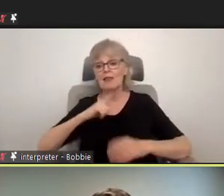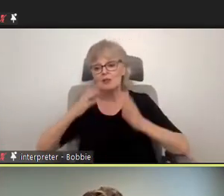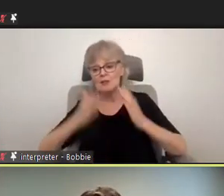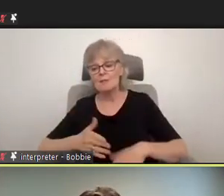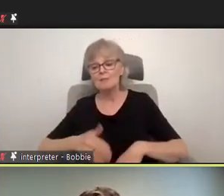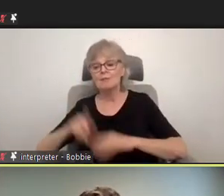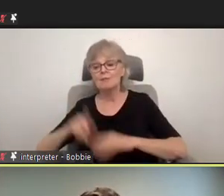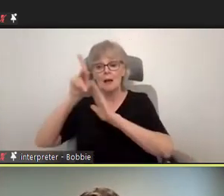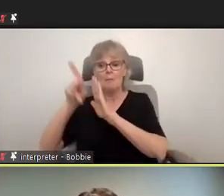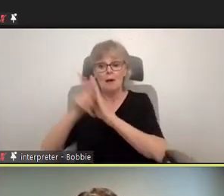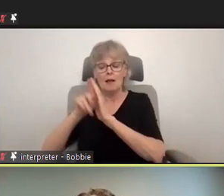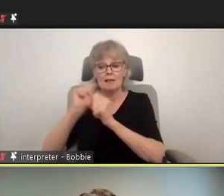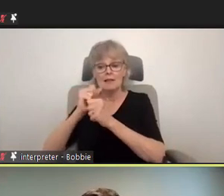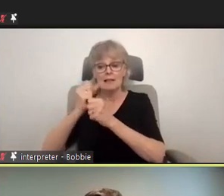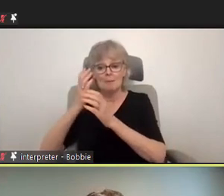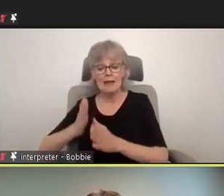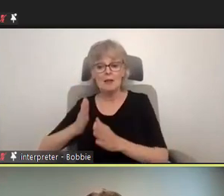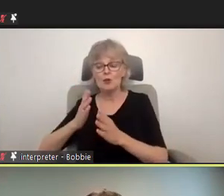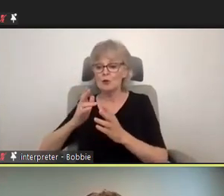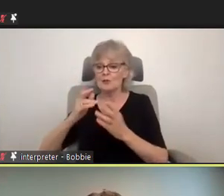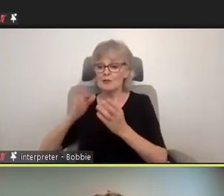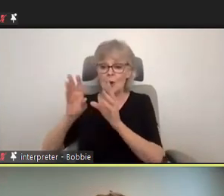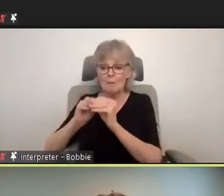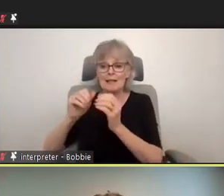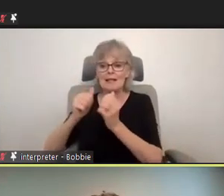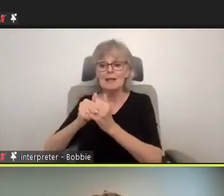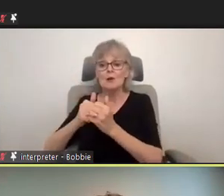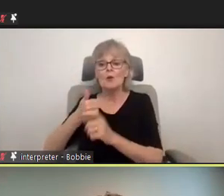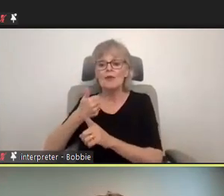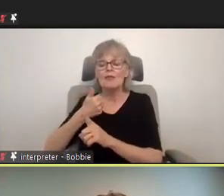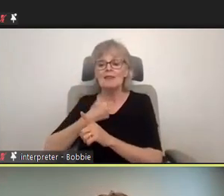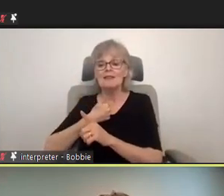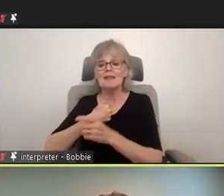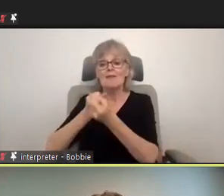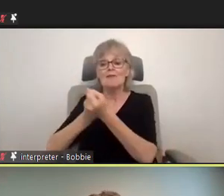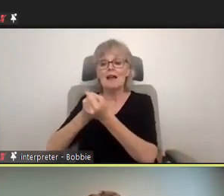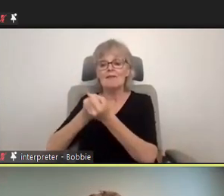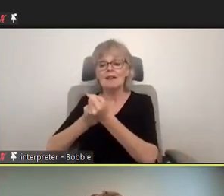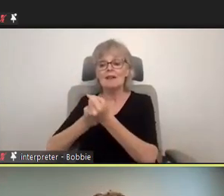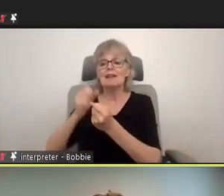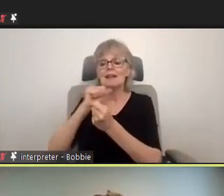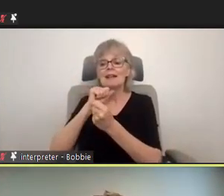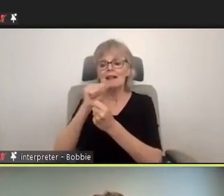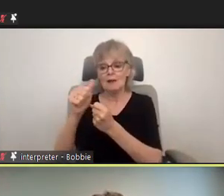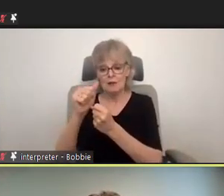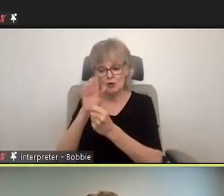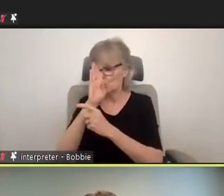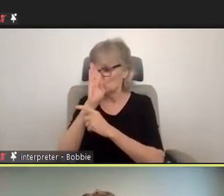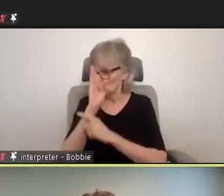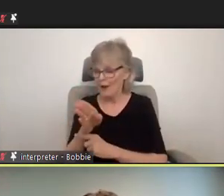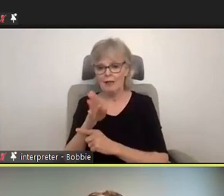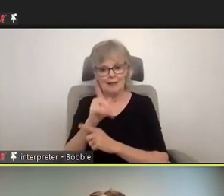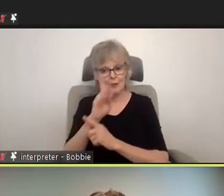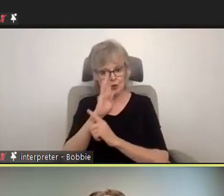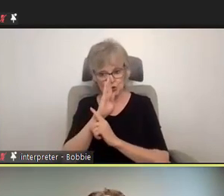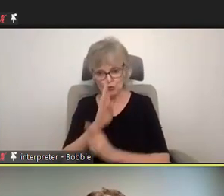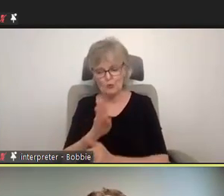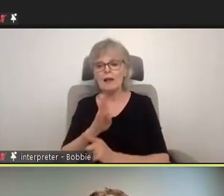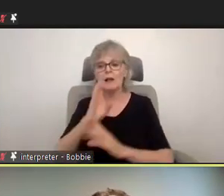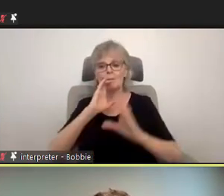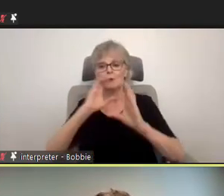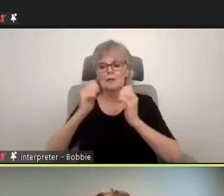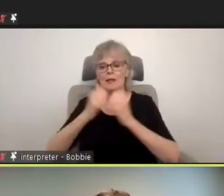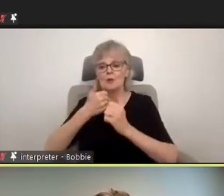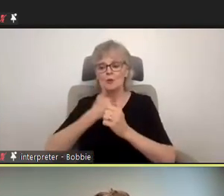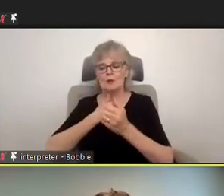more time than ever with self-advocates, not through a filter of some other organization or some other person, but directly with self-advocates. For